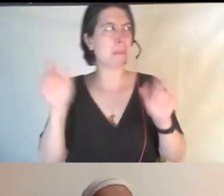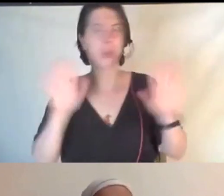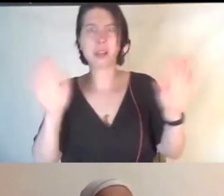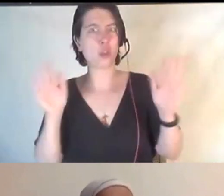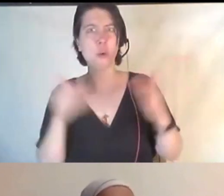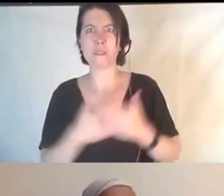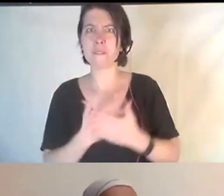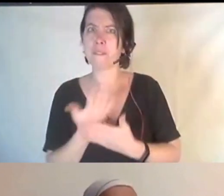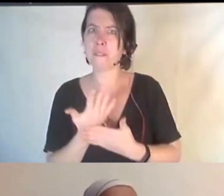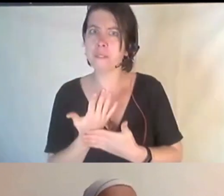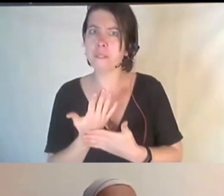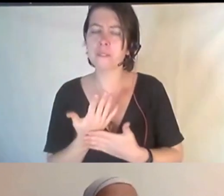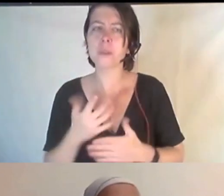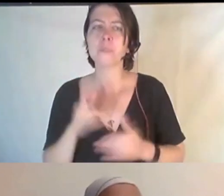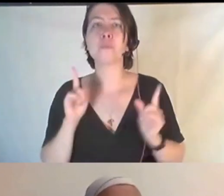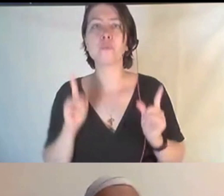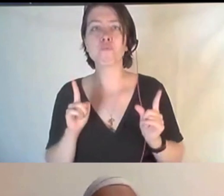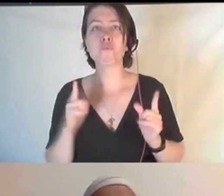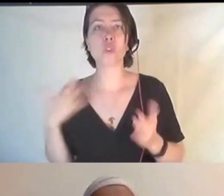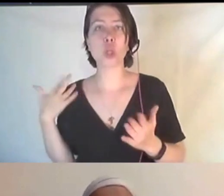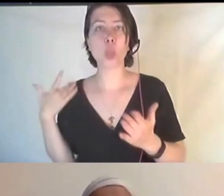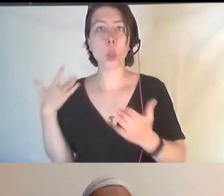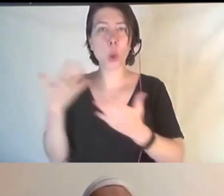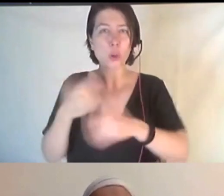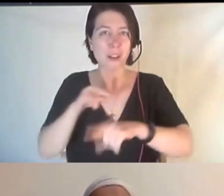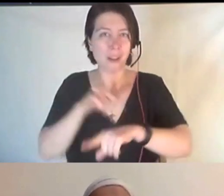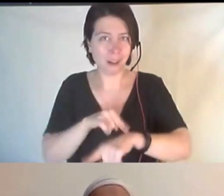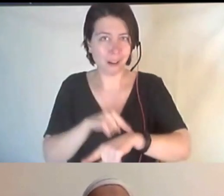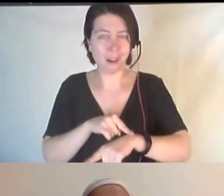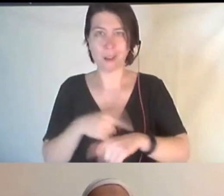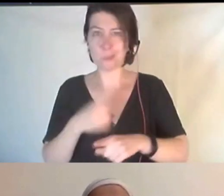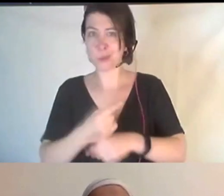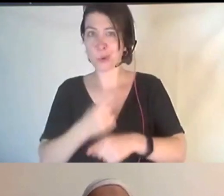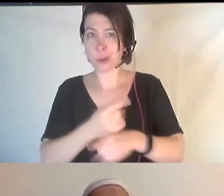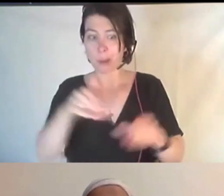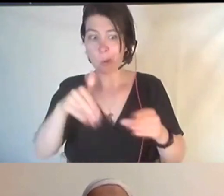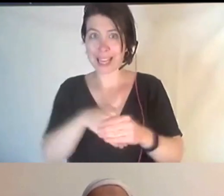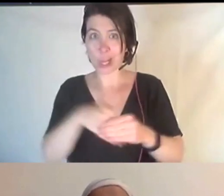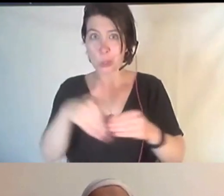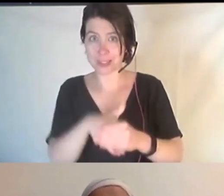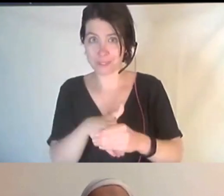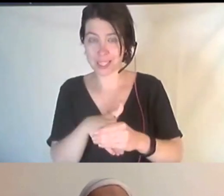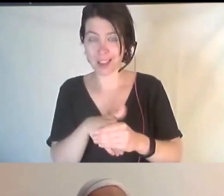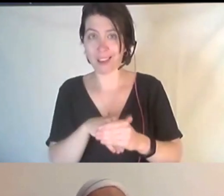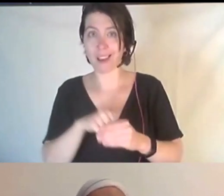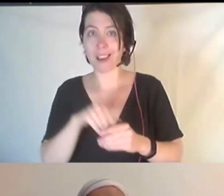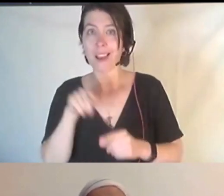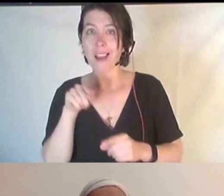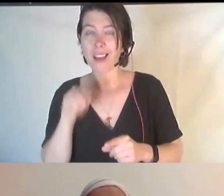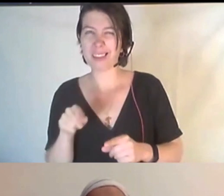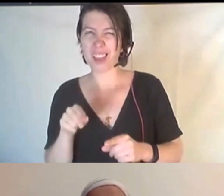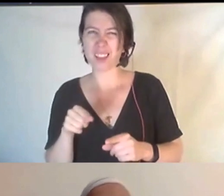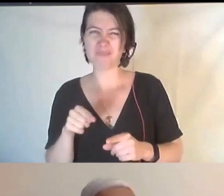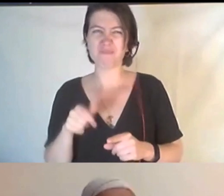inclusivity, for a long time in sort of disability arts, that mainly involved discussions around access, which